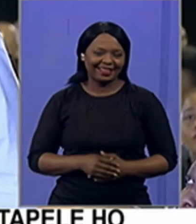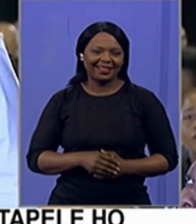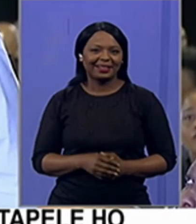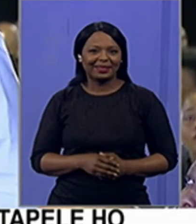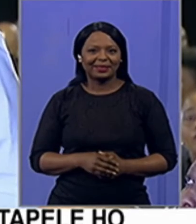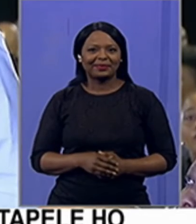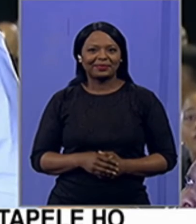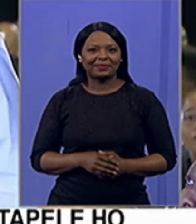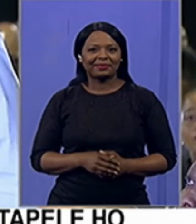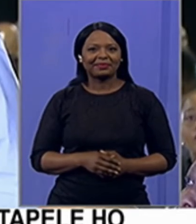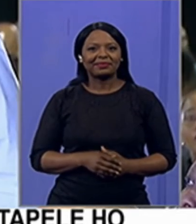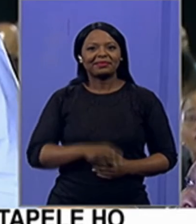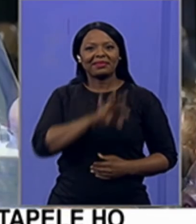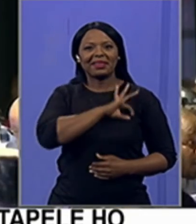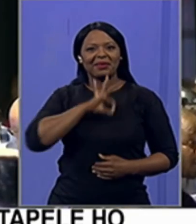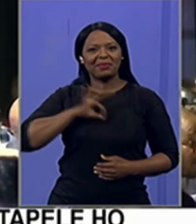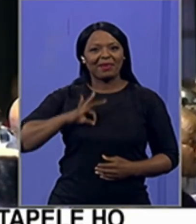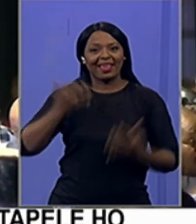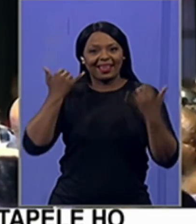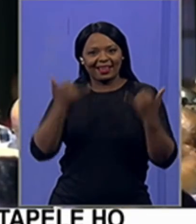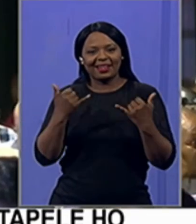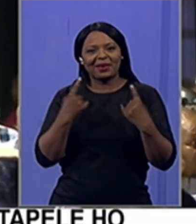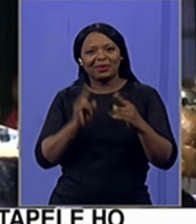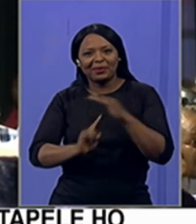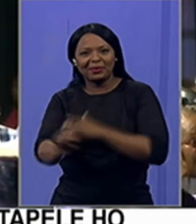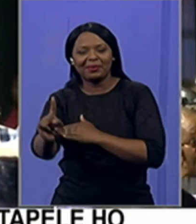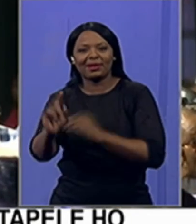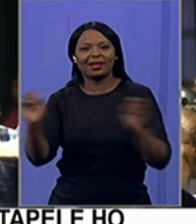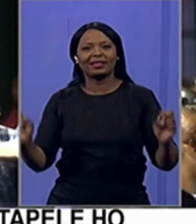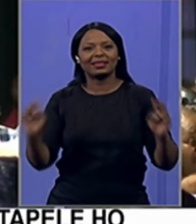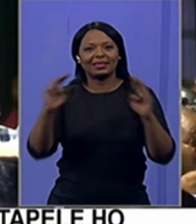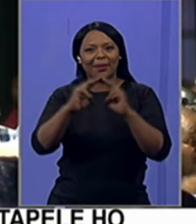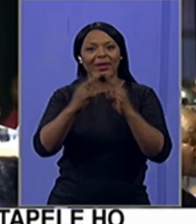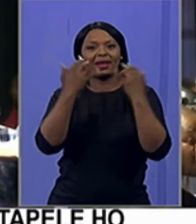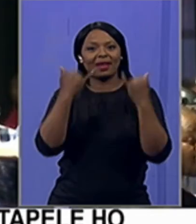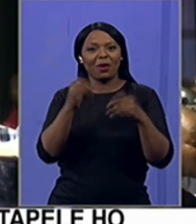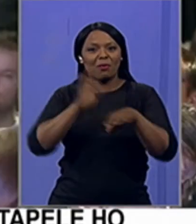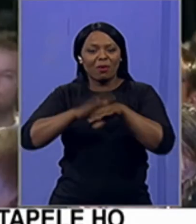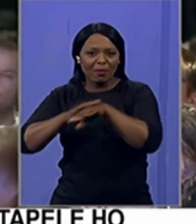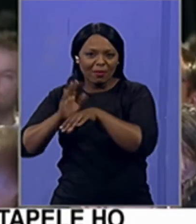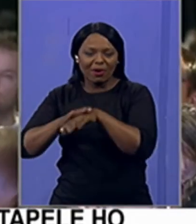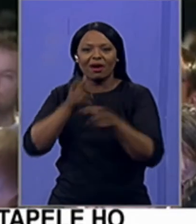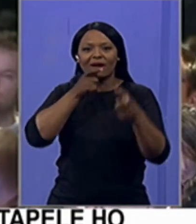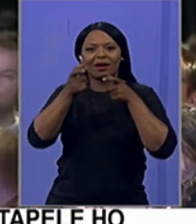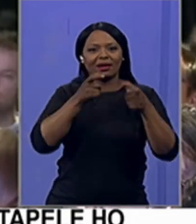Bomera ba bangata ba neng ba ile sebokeng sena ba fumane monyetla wa ho hlahisa tse ding tsa diphephetso tseo ba tobanang le tsona.